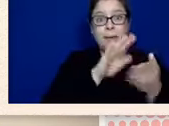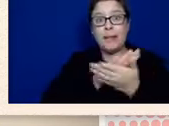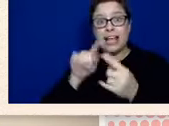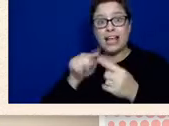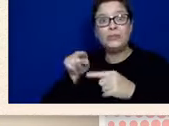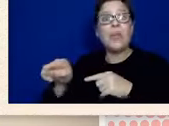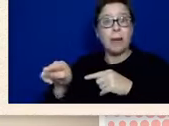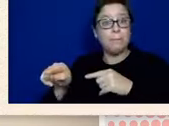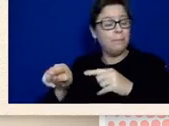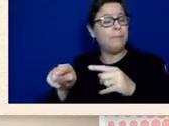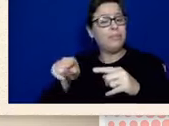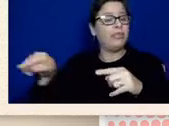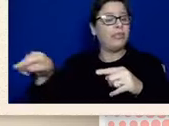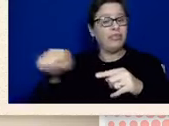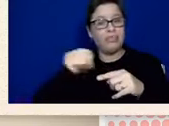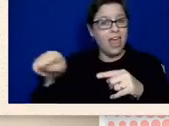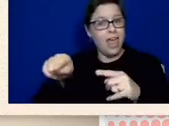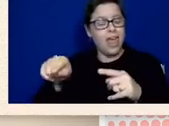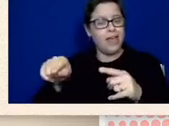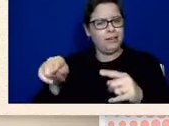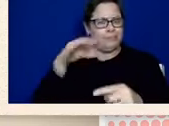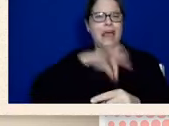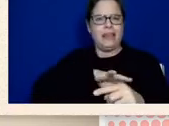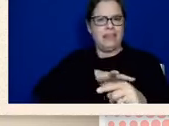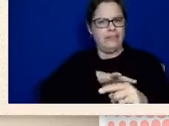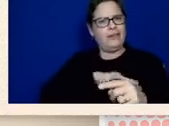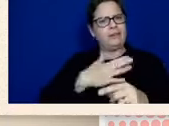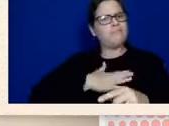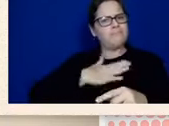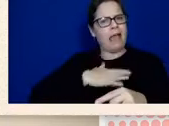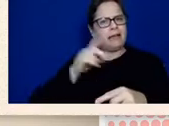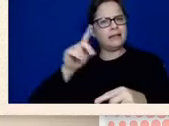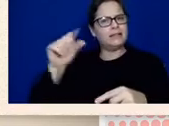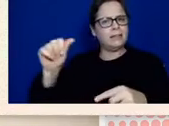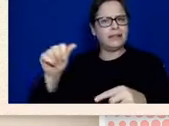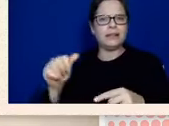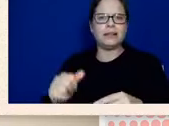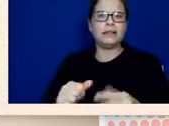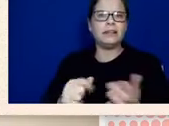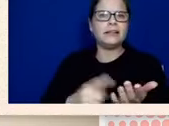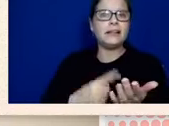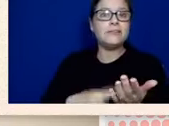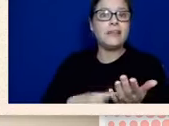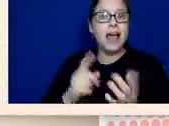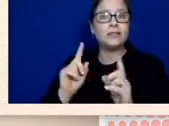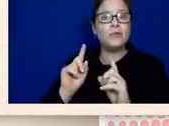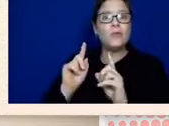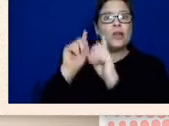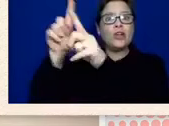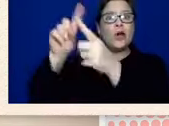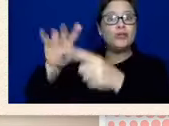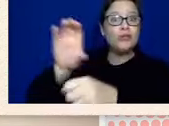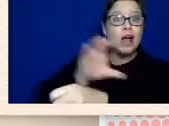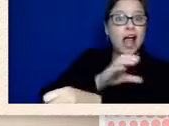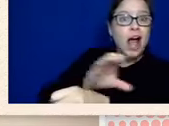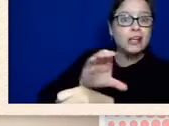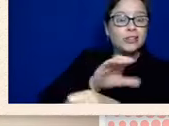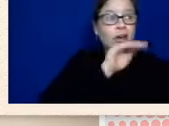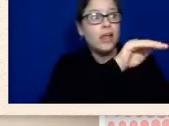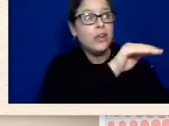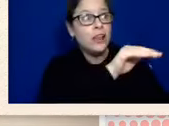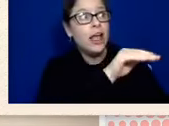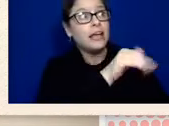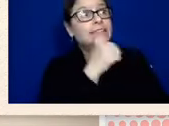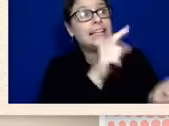And even now, sometimes if they want to go to a concert, they're like, "Hey, you want to go to that concert, right? Because if